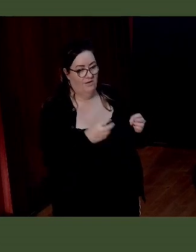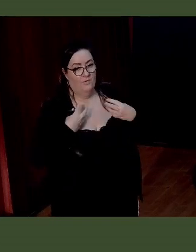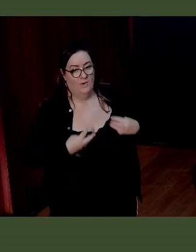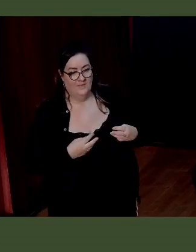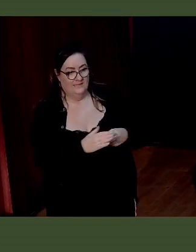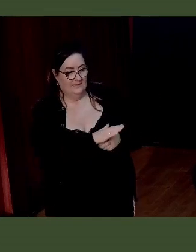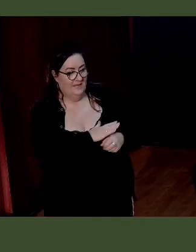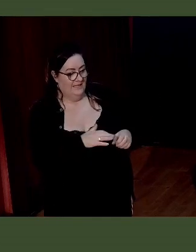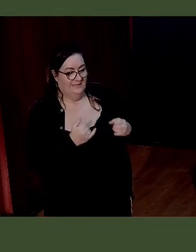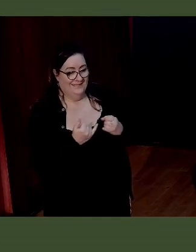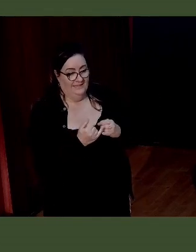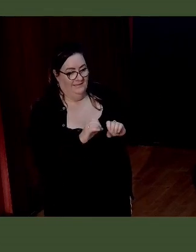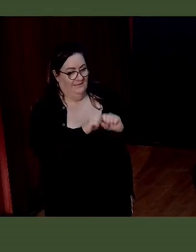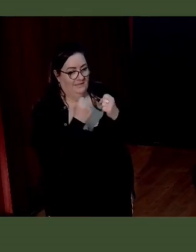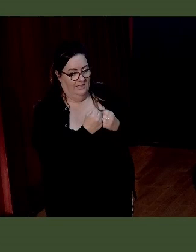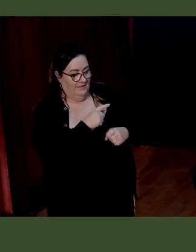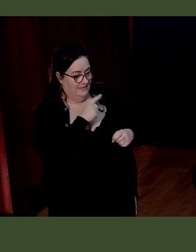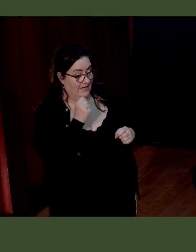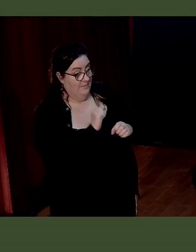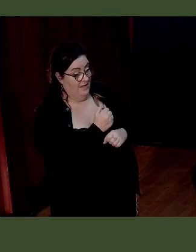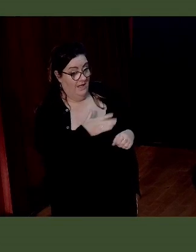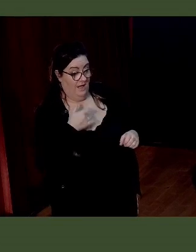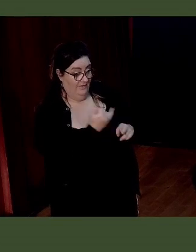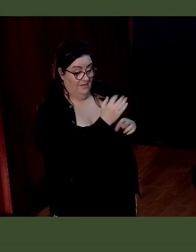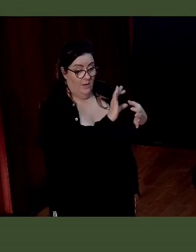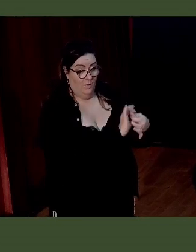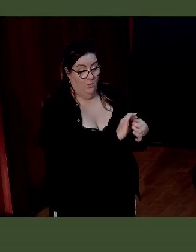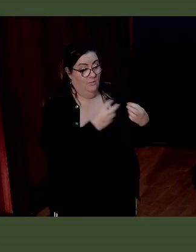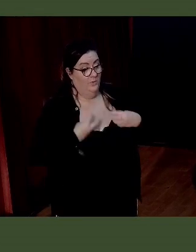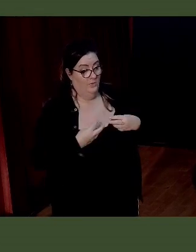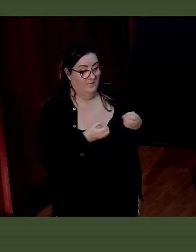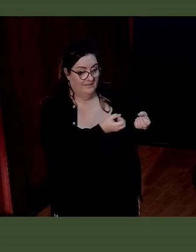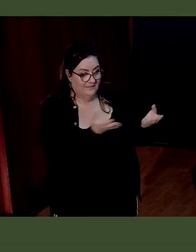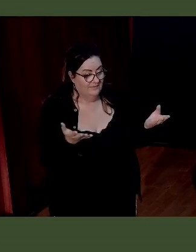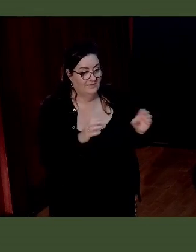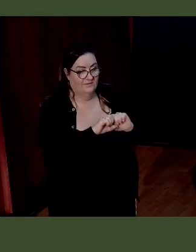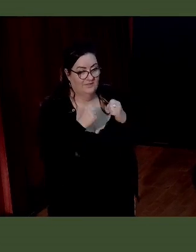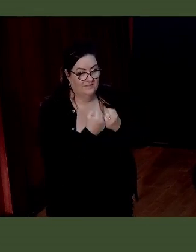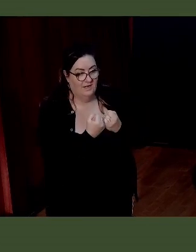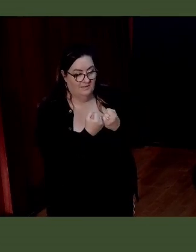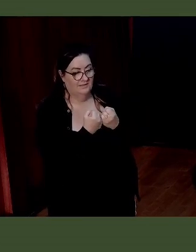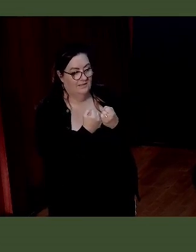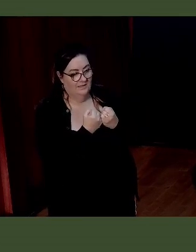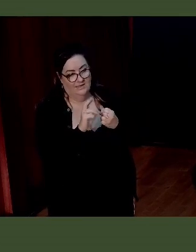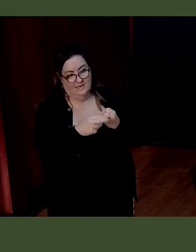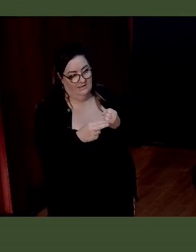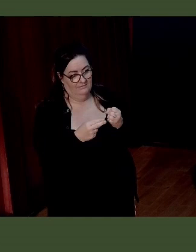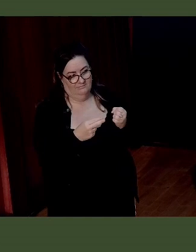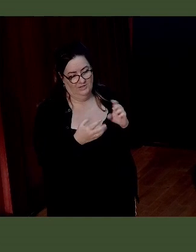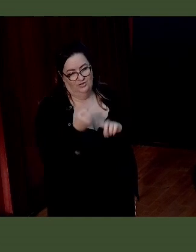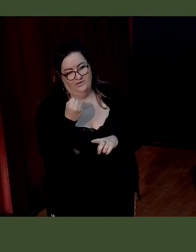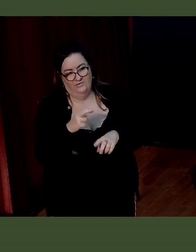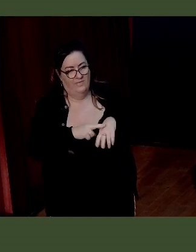in society. They recognise that by her life in the home, woman gives to the state a support without which the common good cannot be